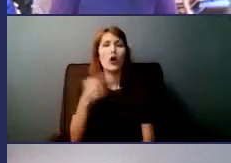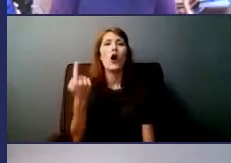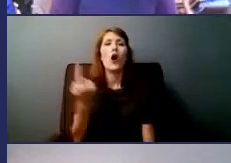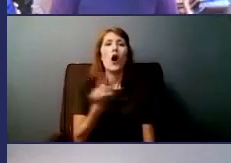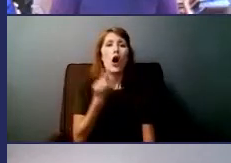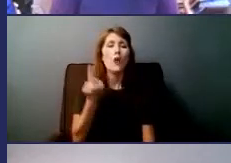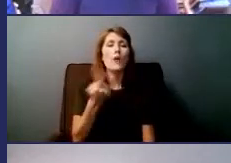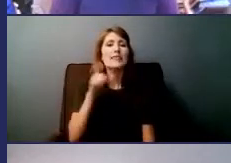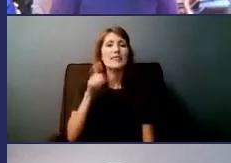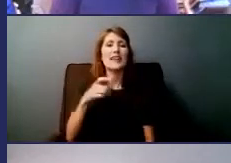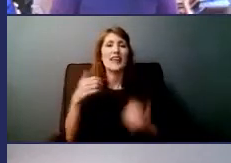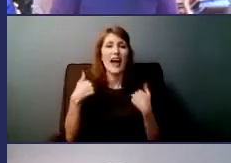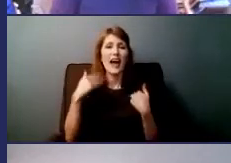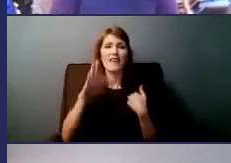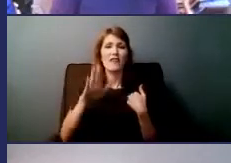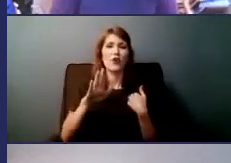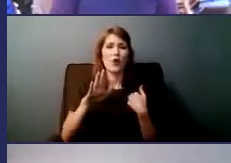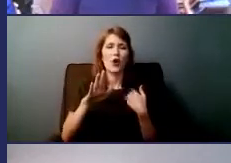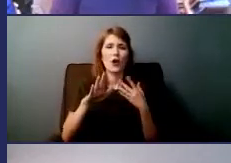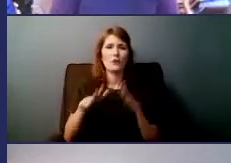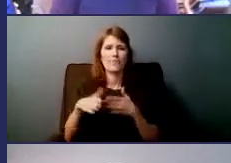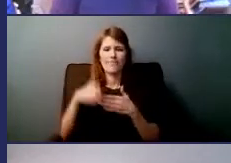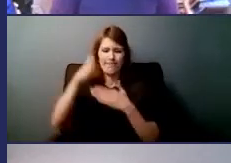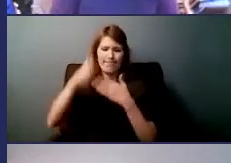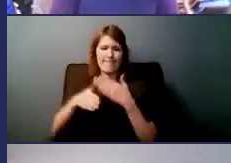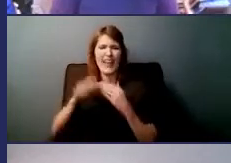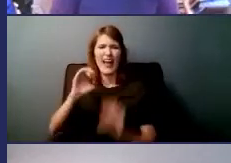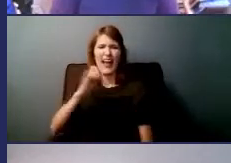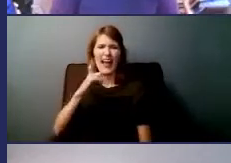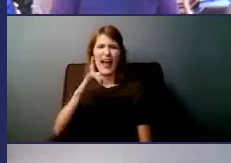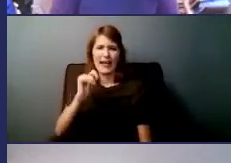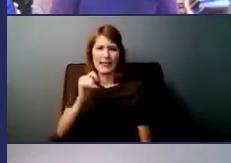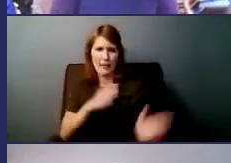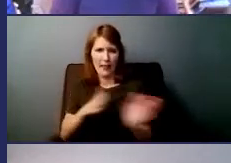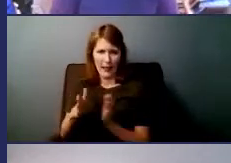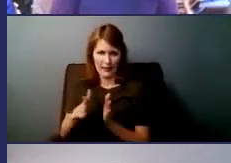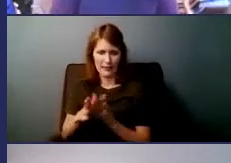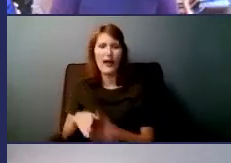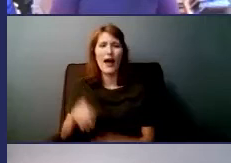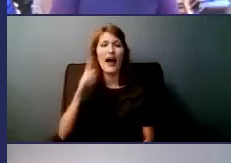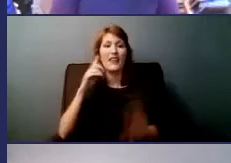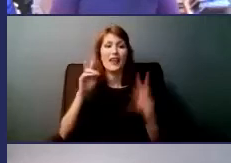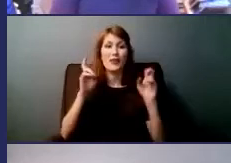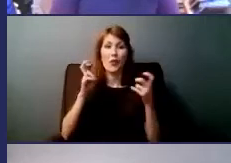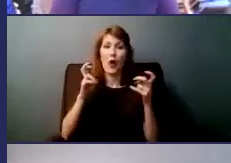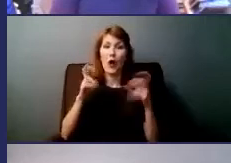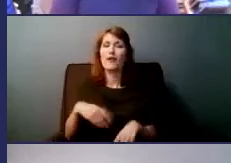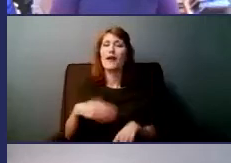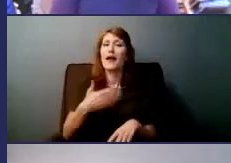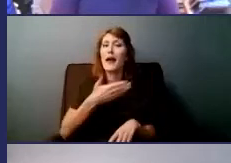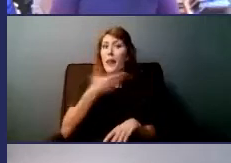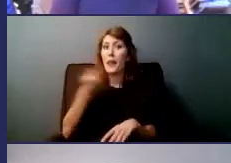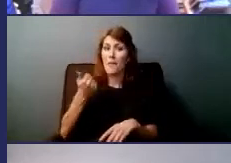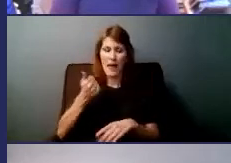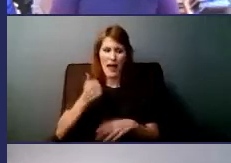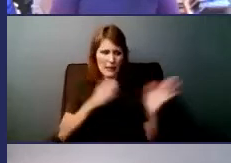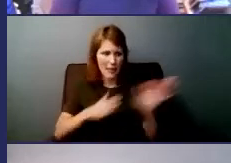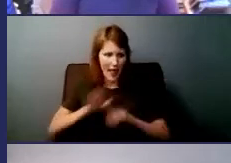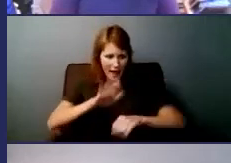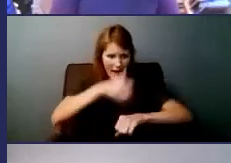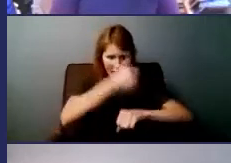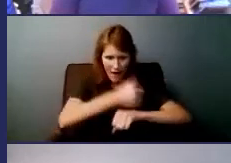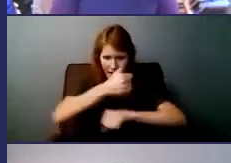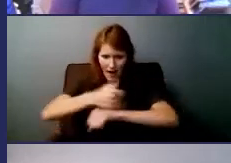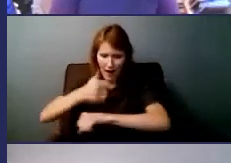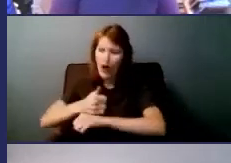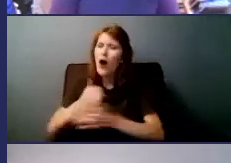your exit strategy. I believe the quote is, "The best laid plans of mice and men often go awry,"